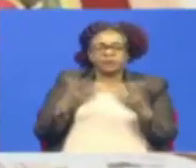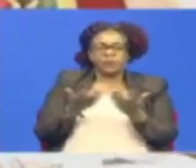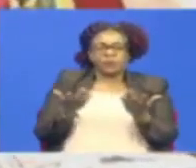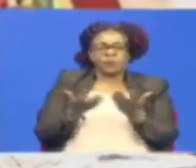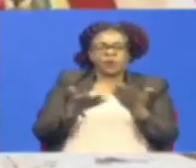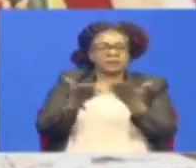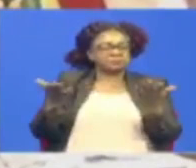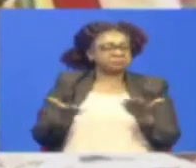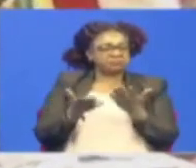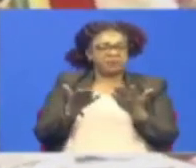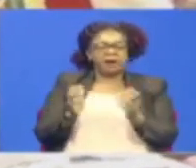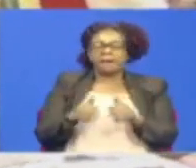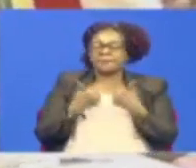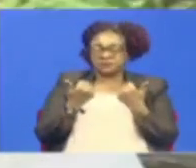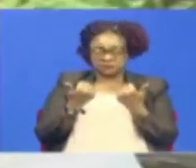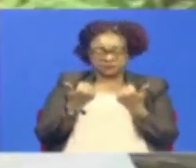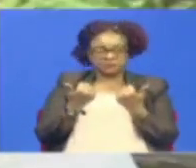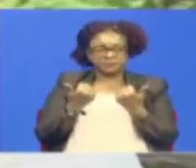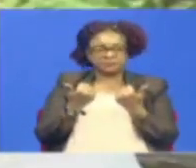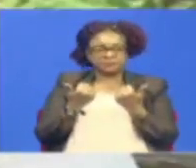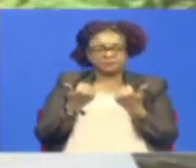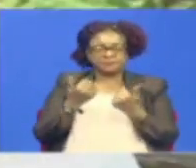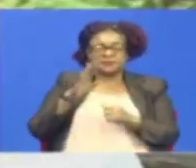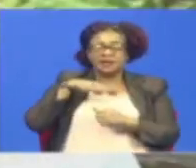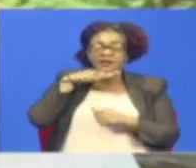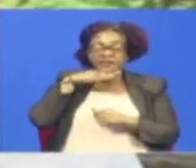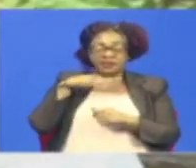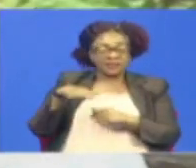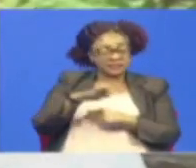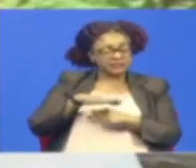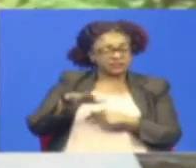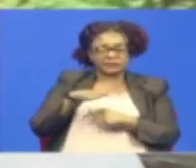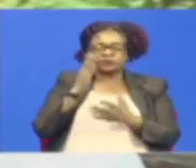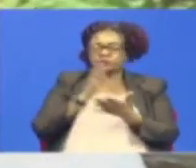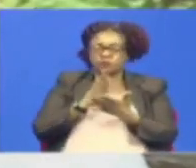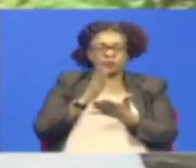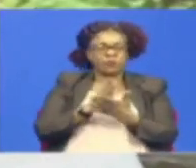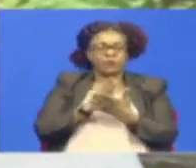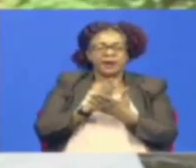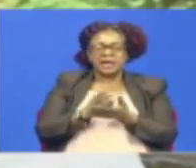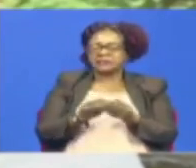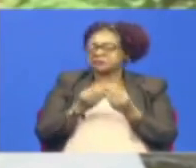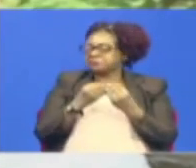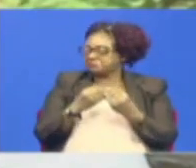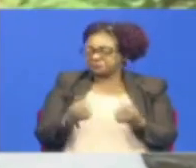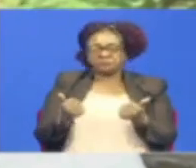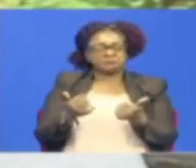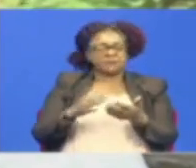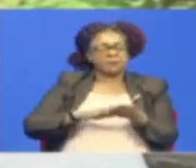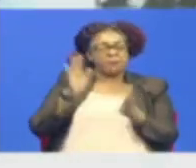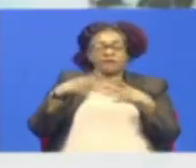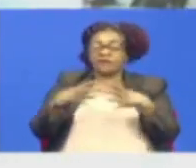doses is direly desired. The death industry has impoverished so many bereaved people in this